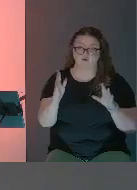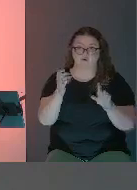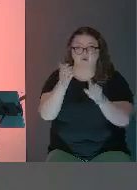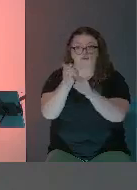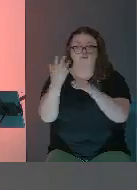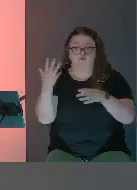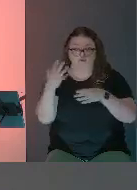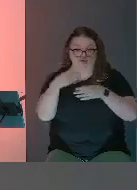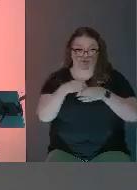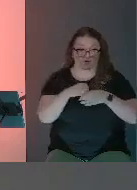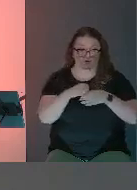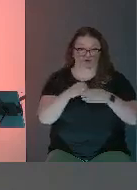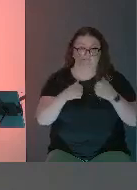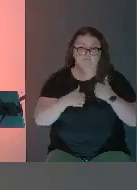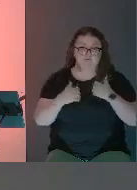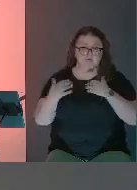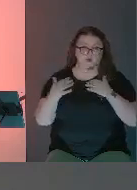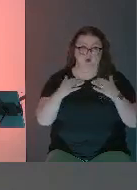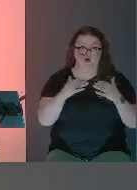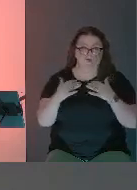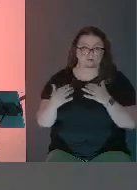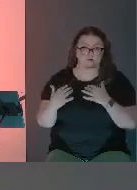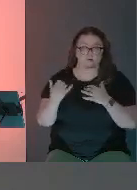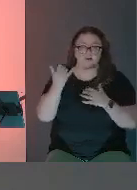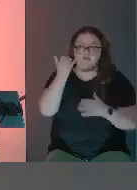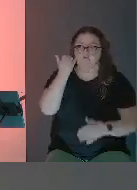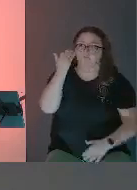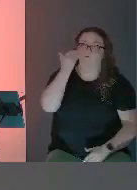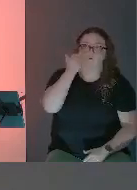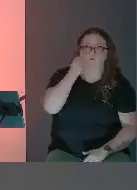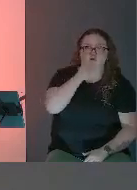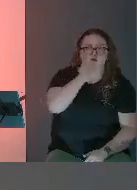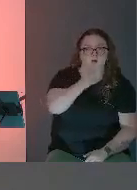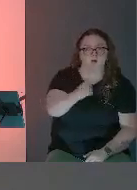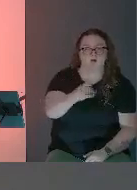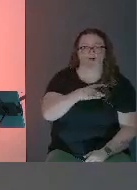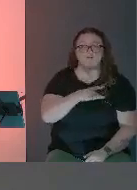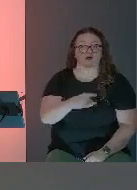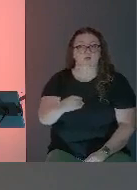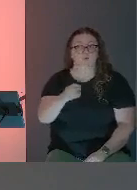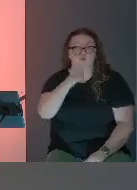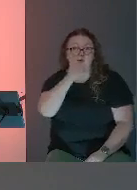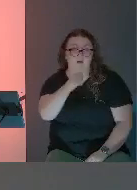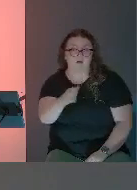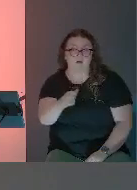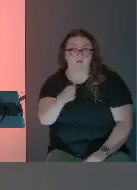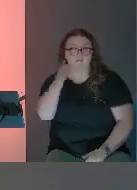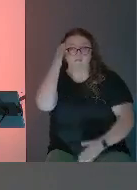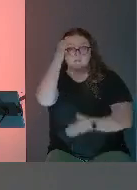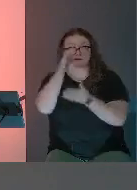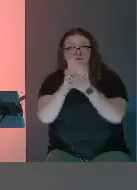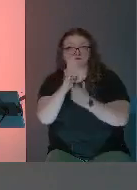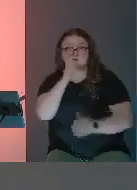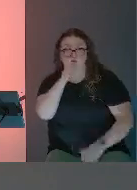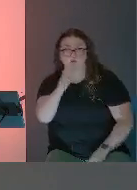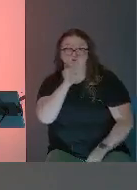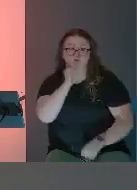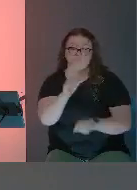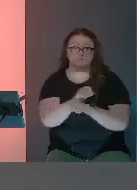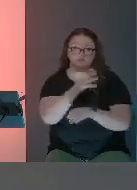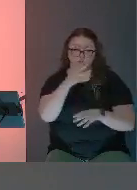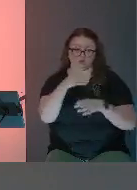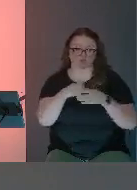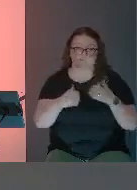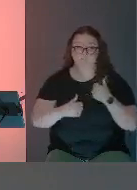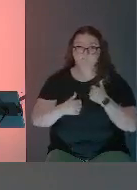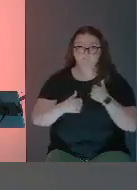Whether you know it or not, whether you like it or not, whether you believe it or not, it's warfare. And